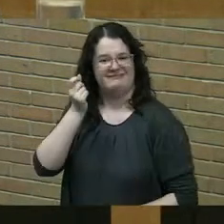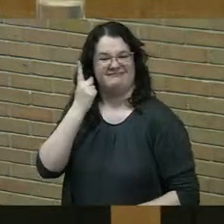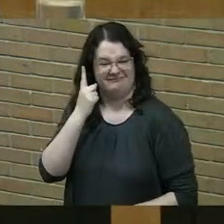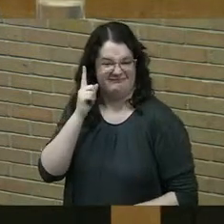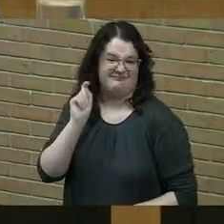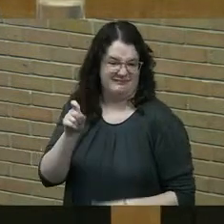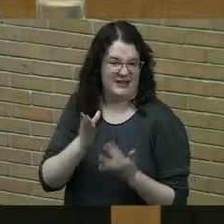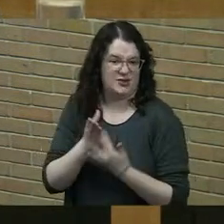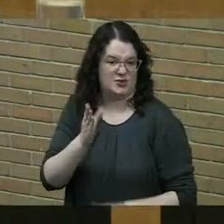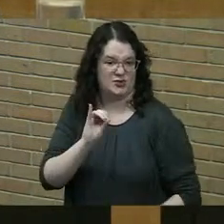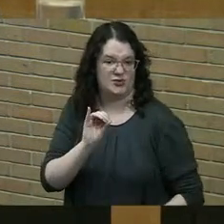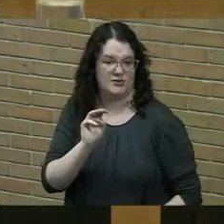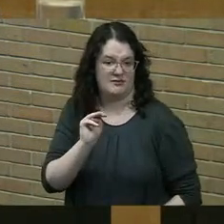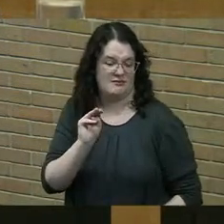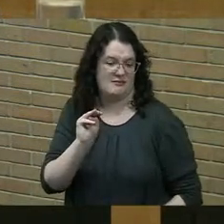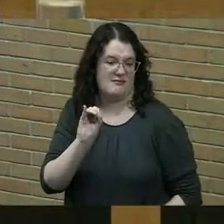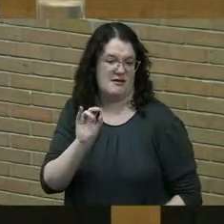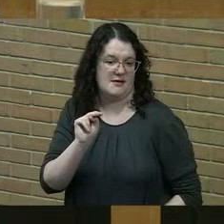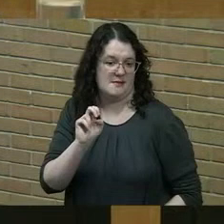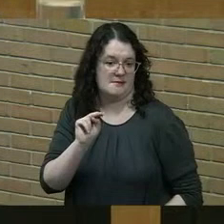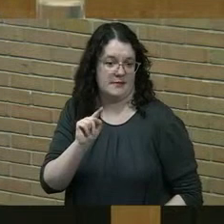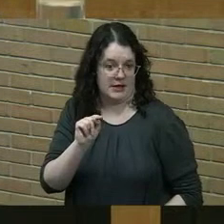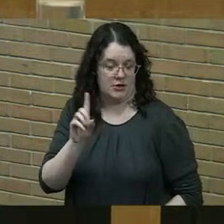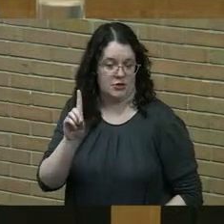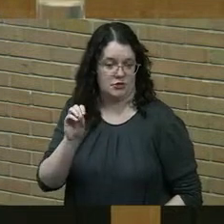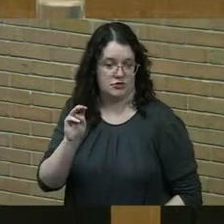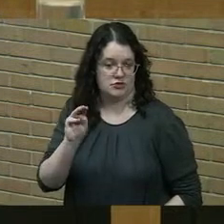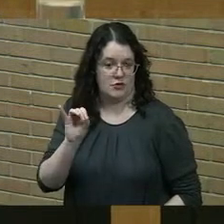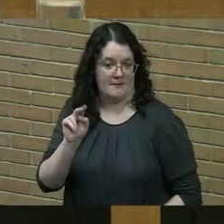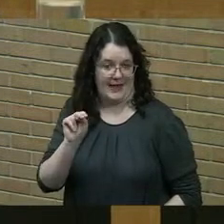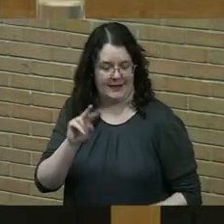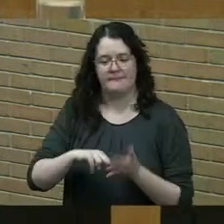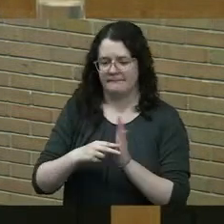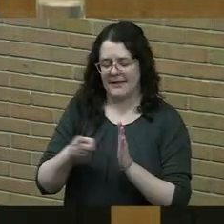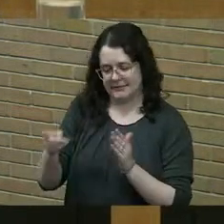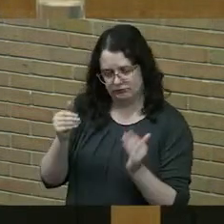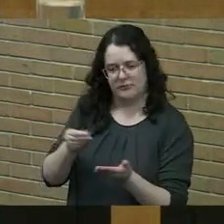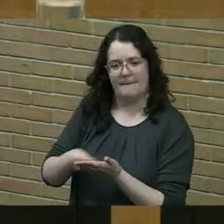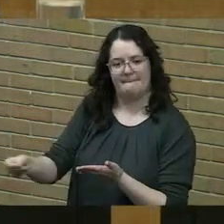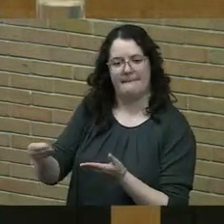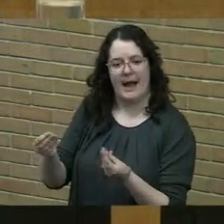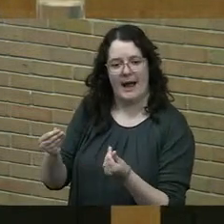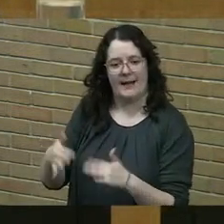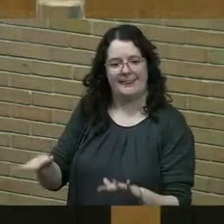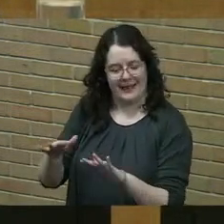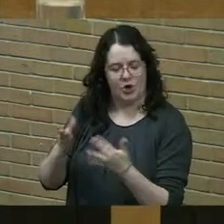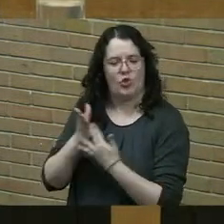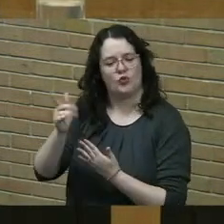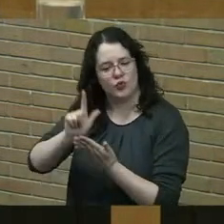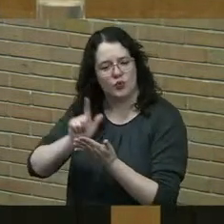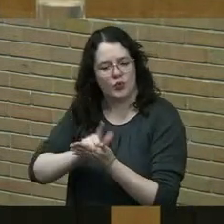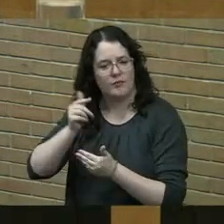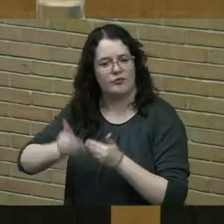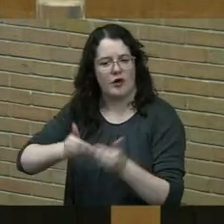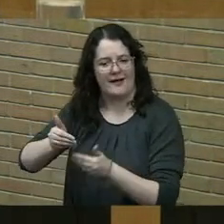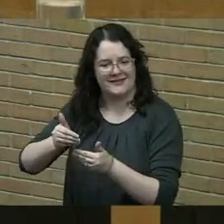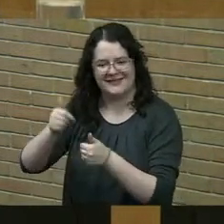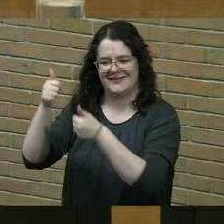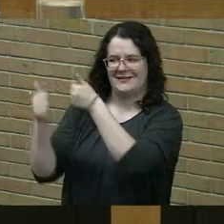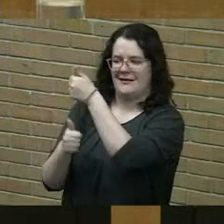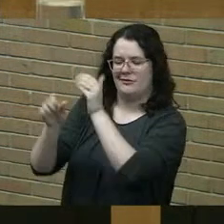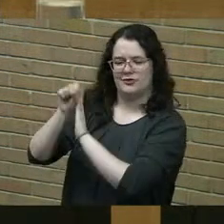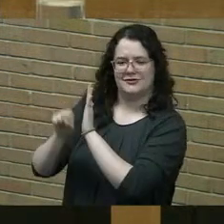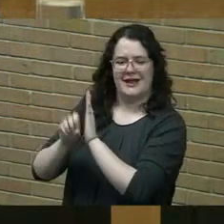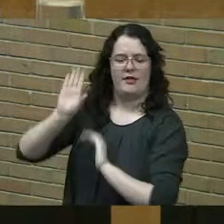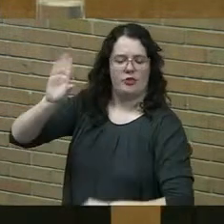domain, which involves the purchase of land through a legal process under the state